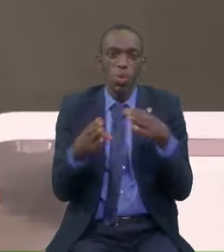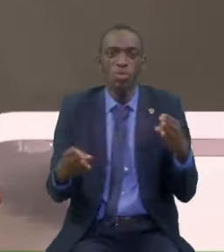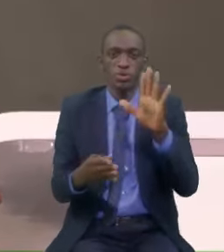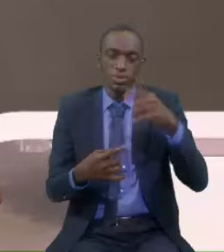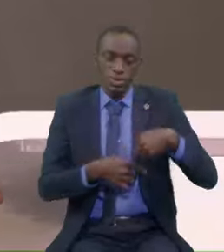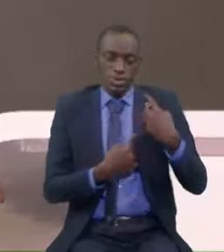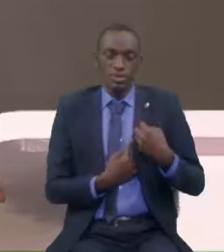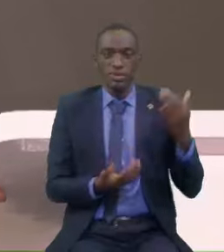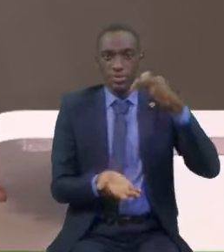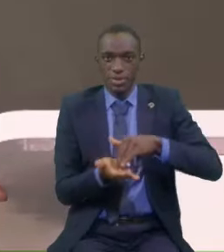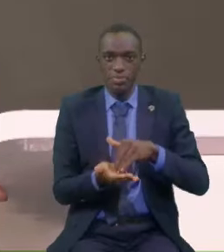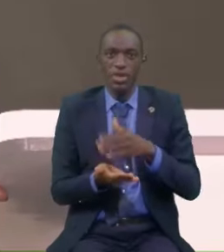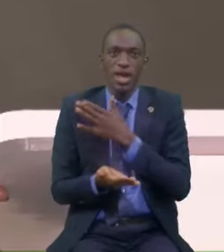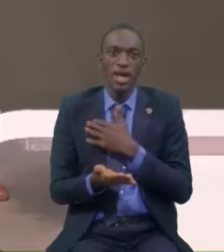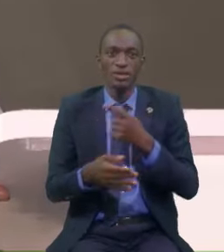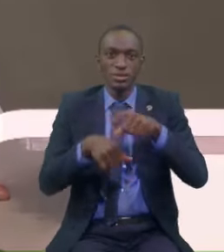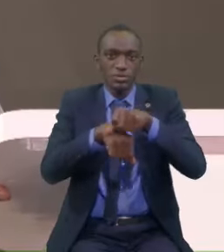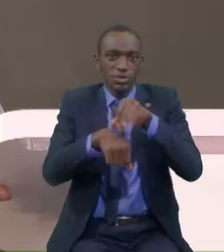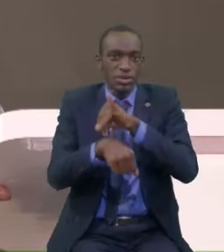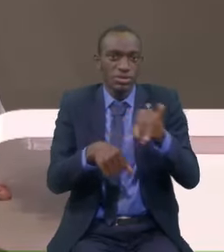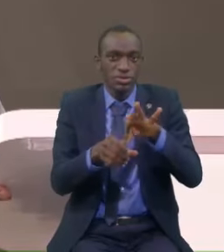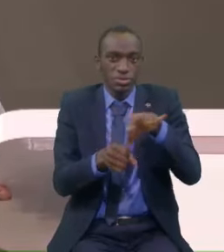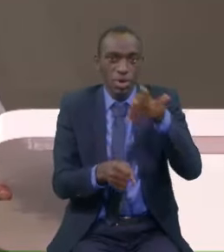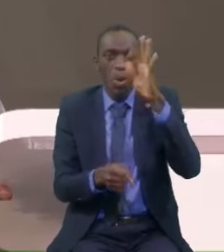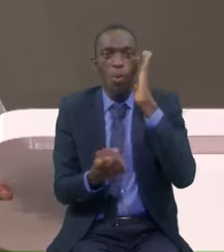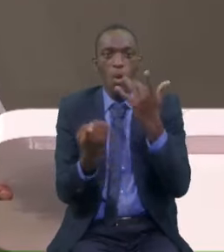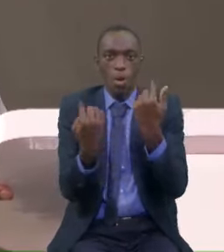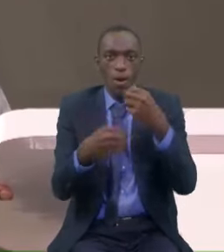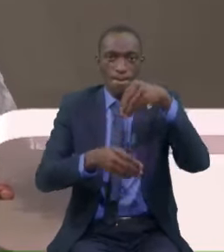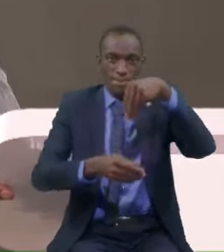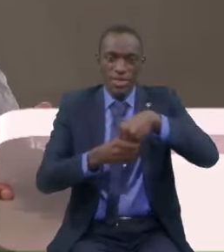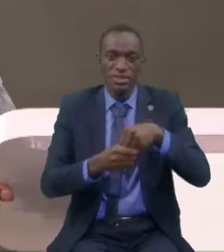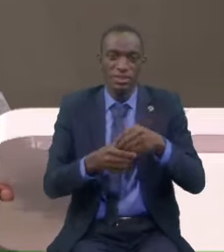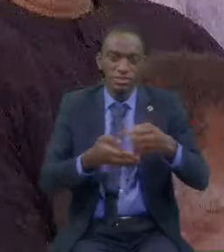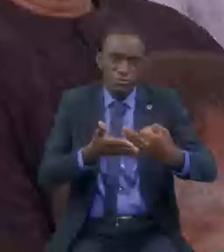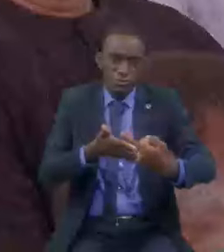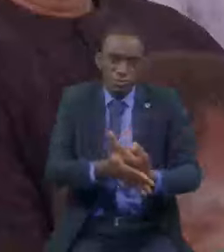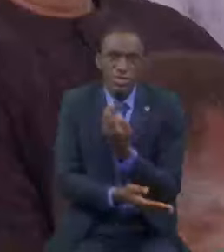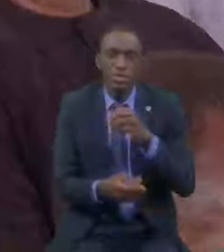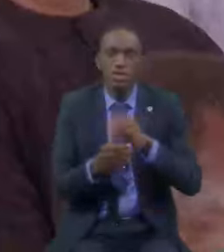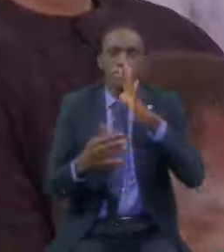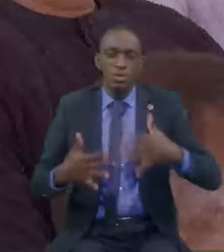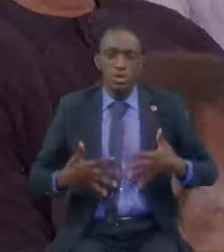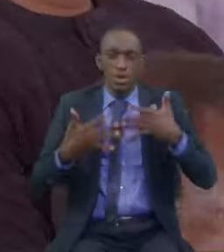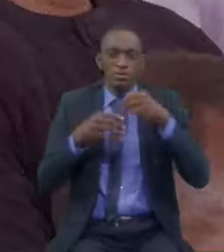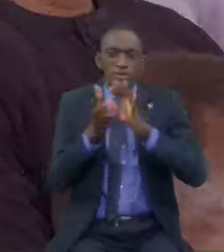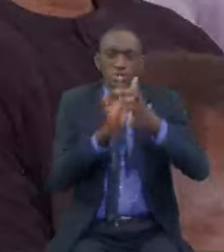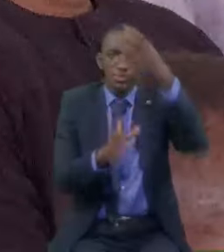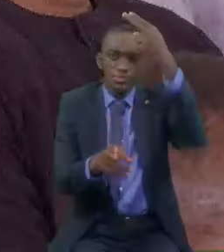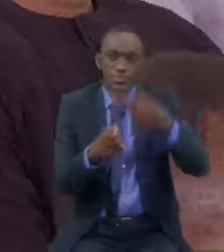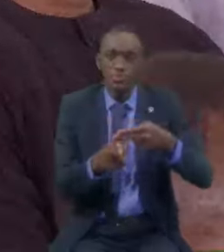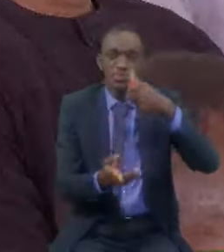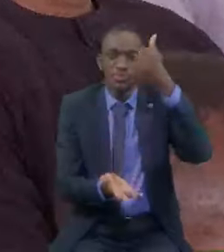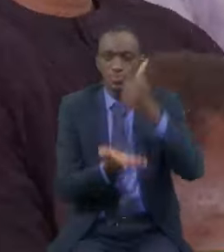the anointing spirit will come in afresh in your life in Jesus' name. And when